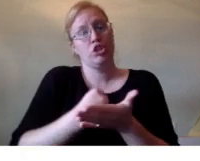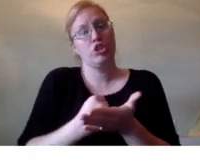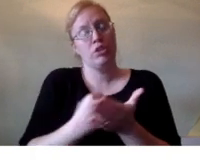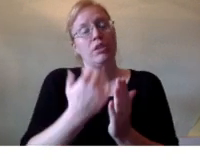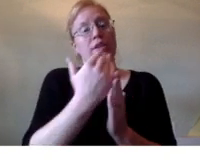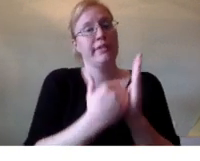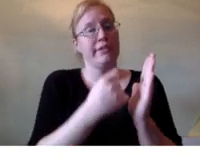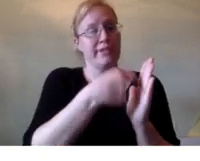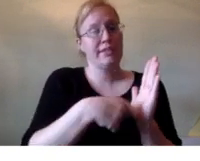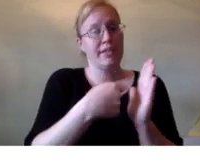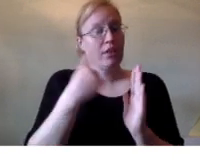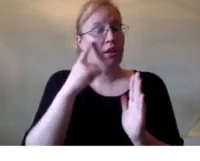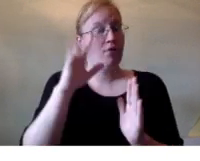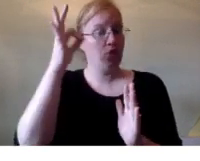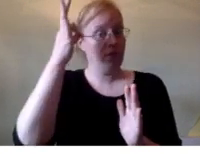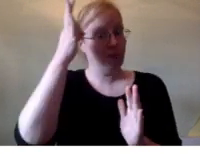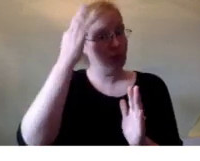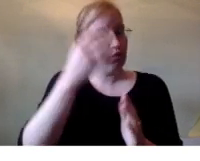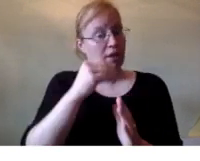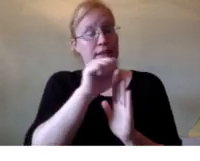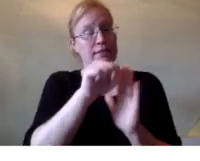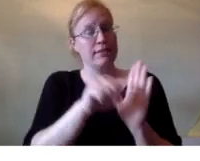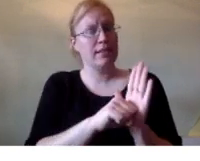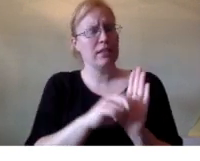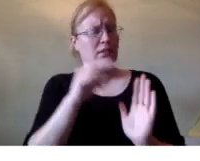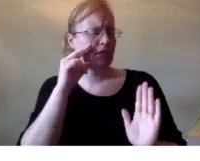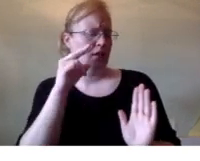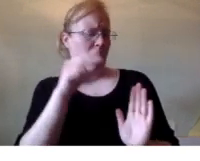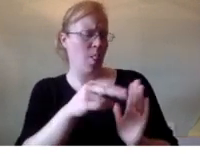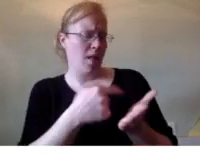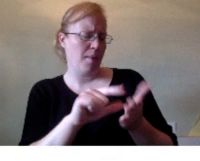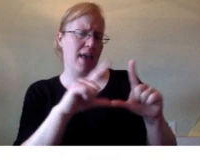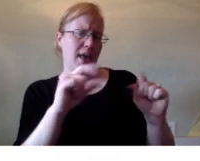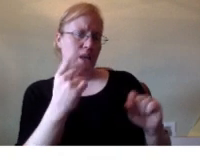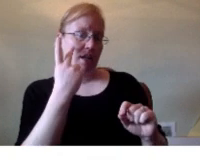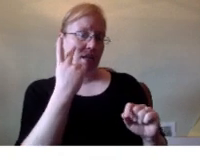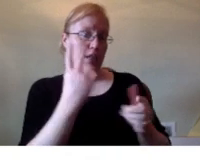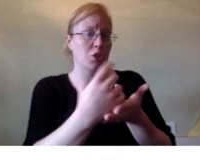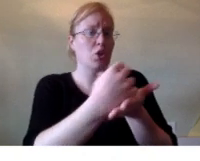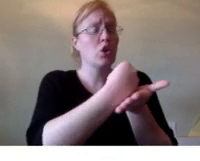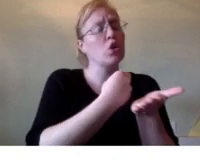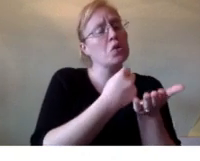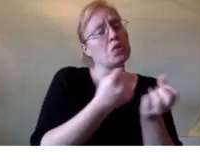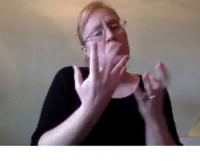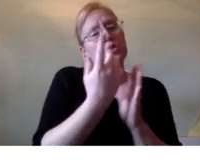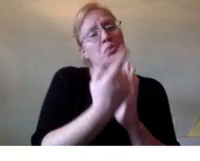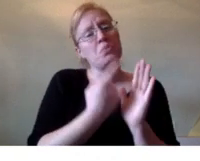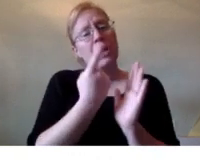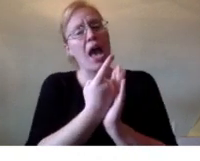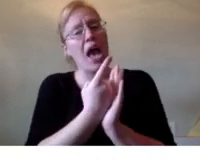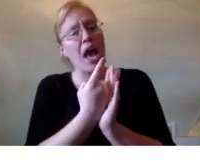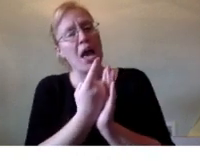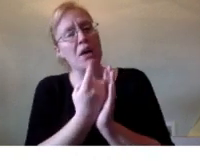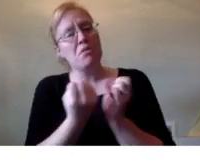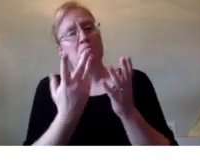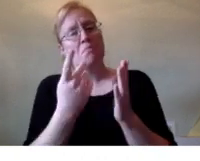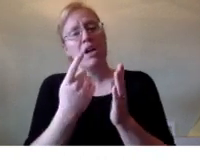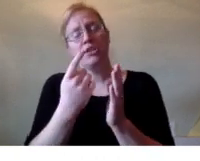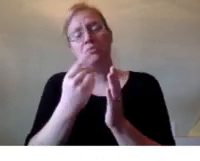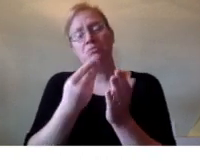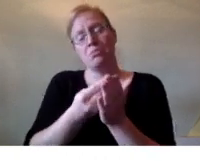the taxes for federal and state. So if we look at this paycheck, we see her earnings, how many hours, how much she gets paid